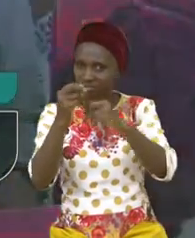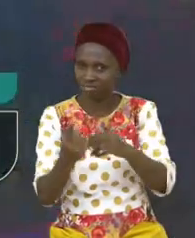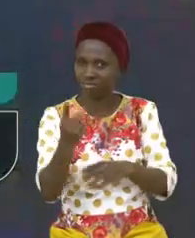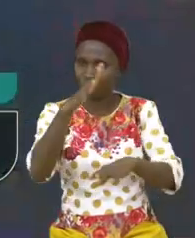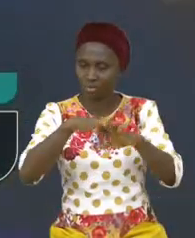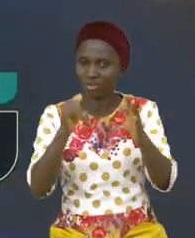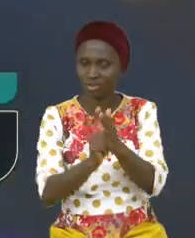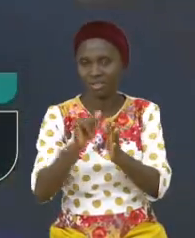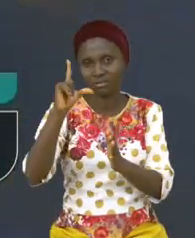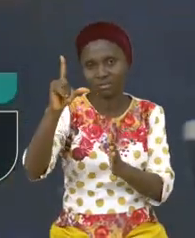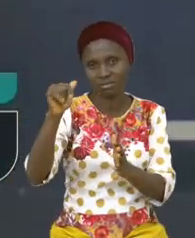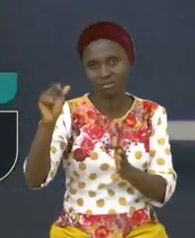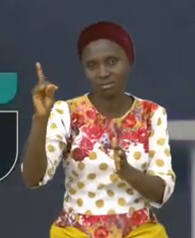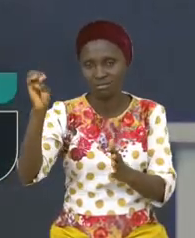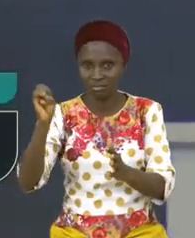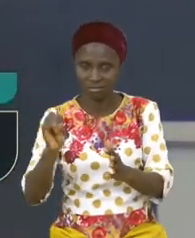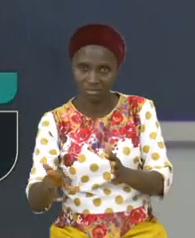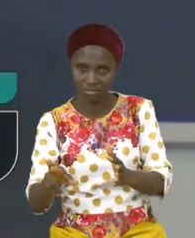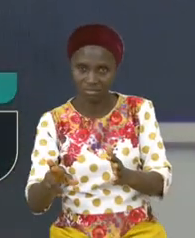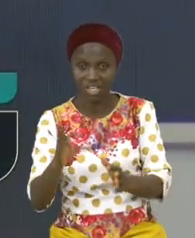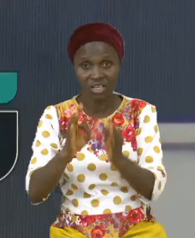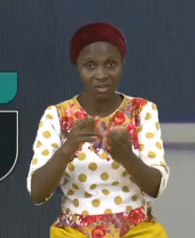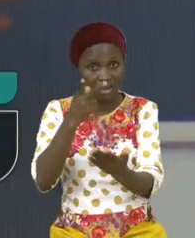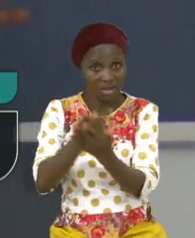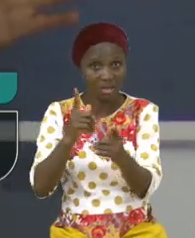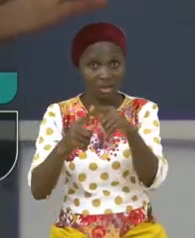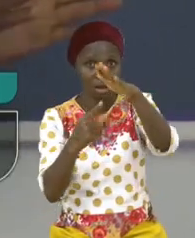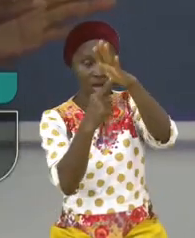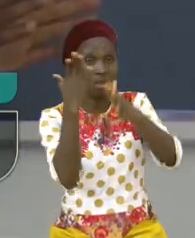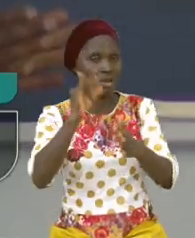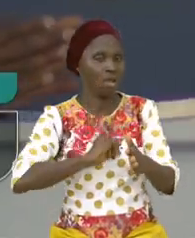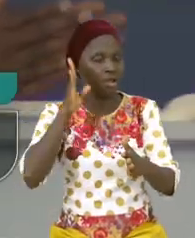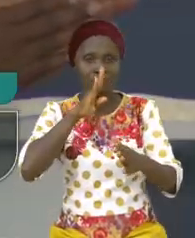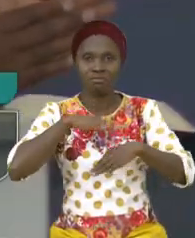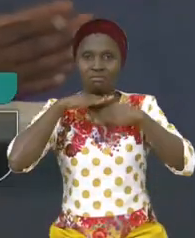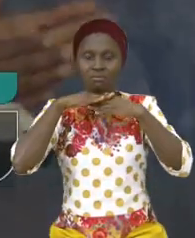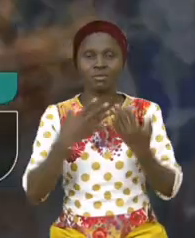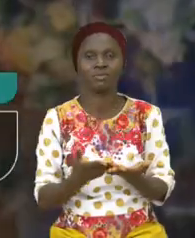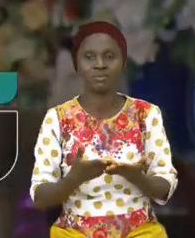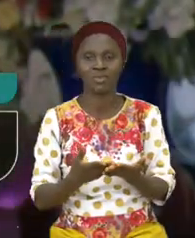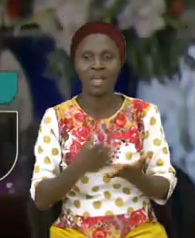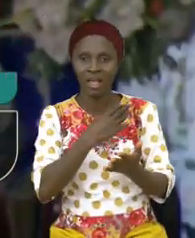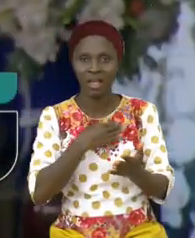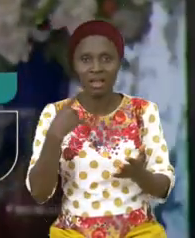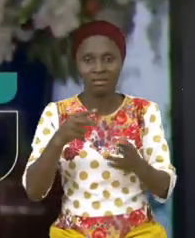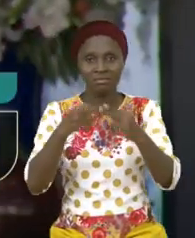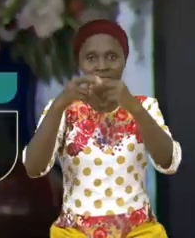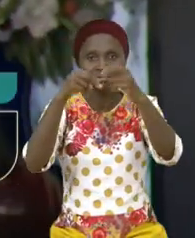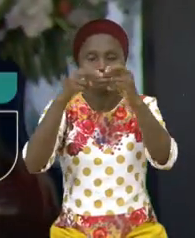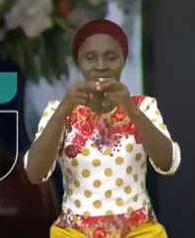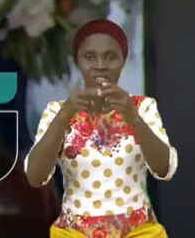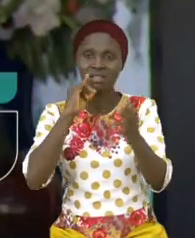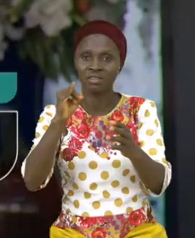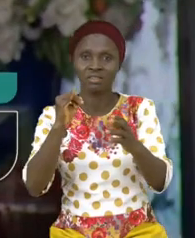satisfied. And sometimes the ladder is shorter, is smaller than